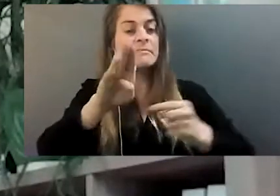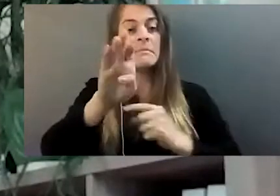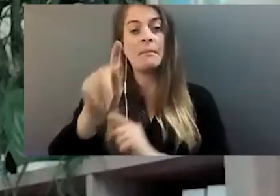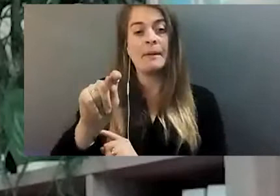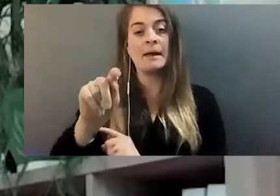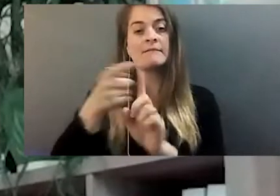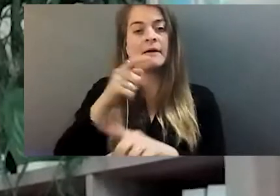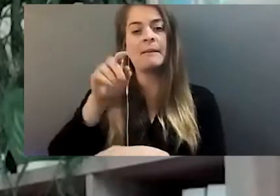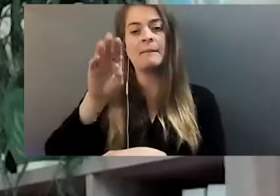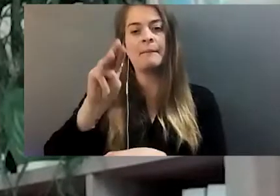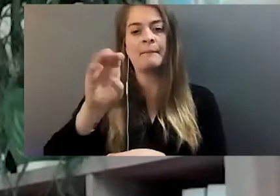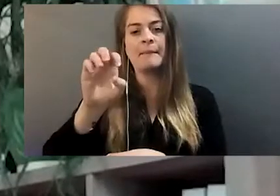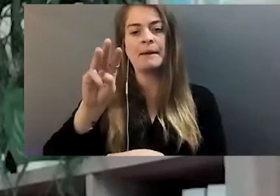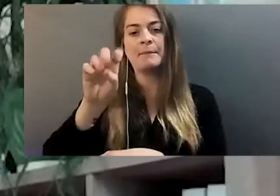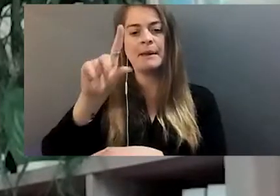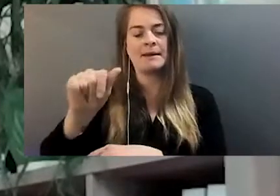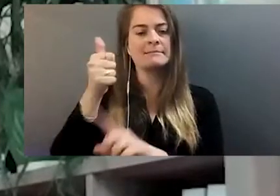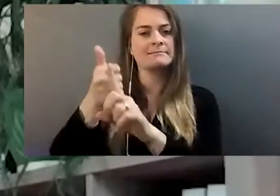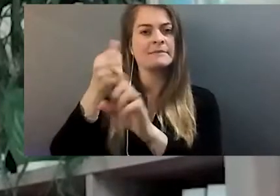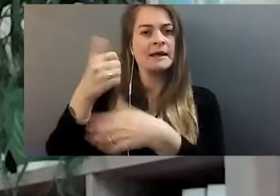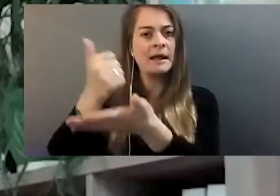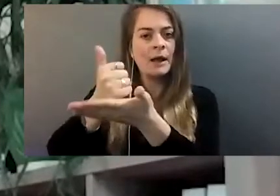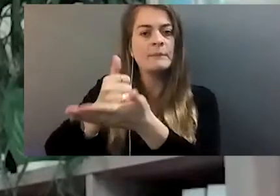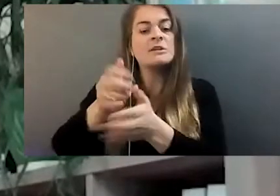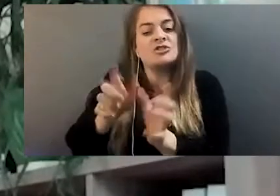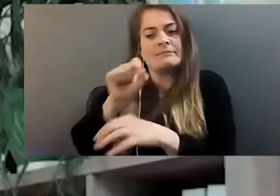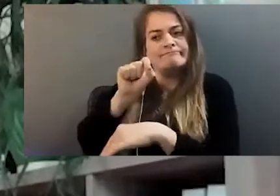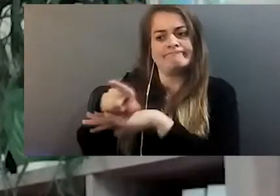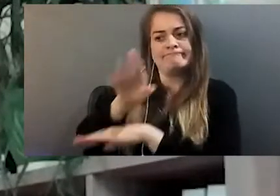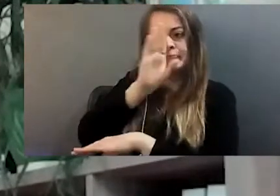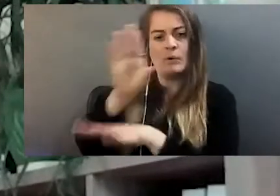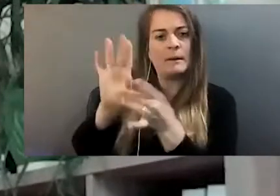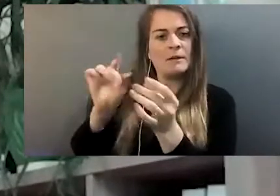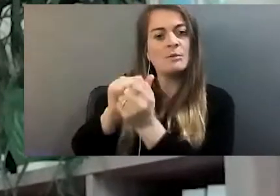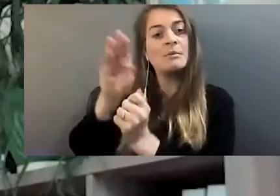is online to help. Please use the chat box and send him a private note.